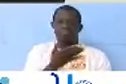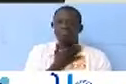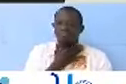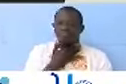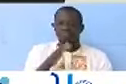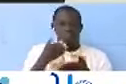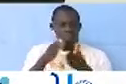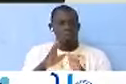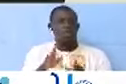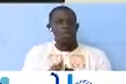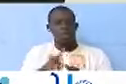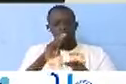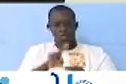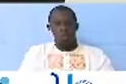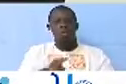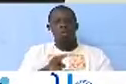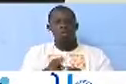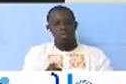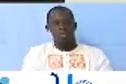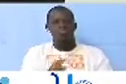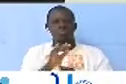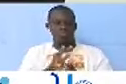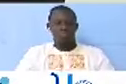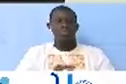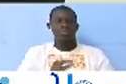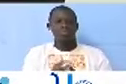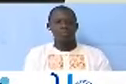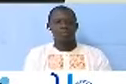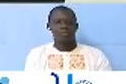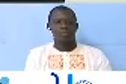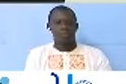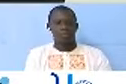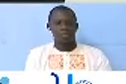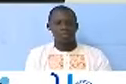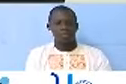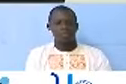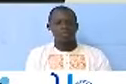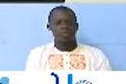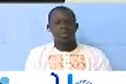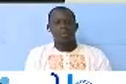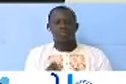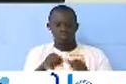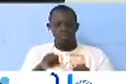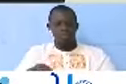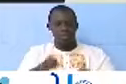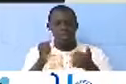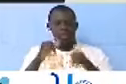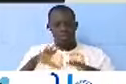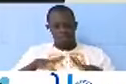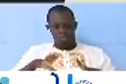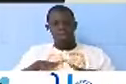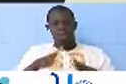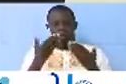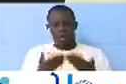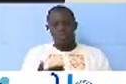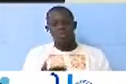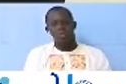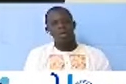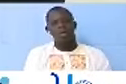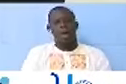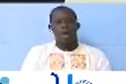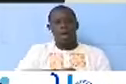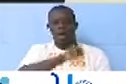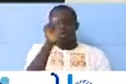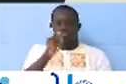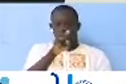wa bedia la pour yesi ye fan soto ka cha nyin kono sa jete de soto la ka cha nyin kono. Bismillah, me pare mo dal. I'm ready for that. And